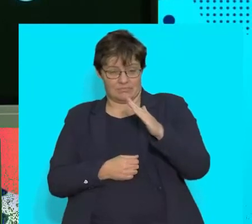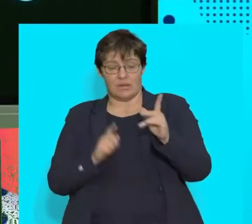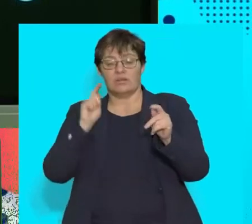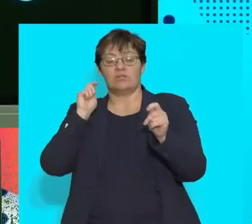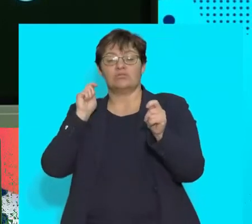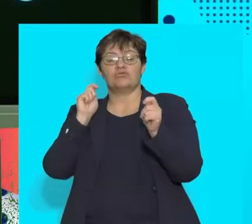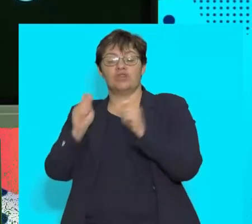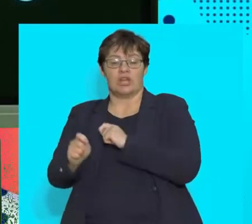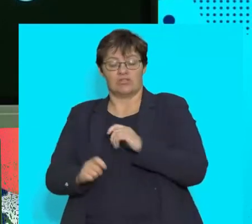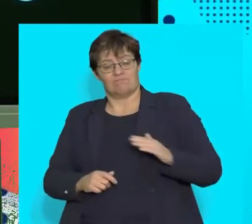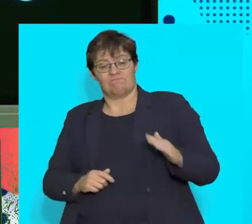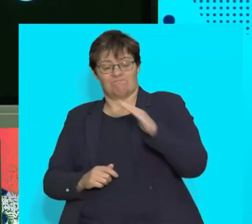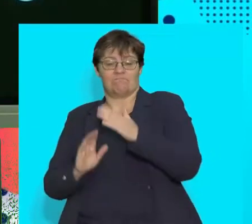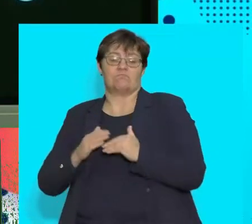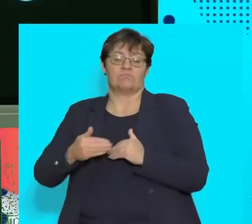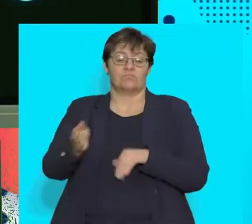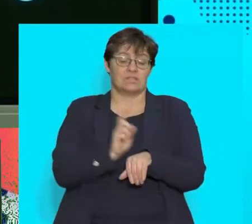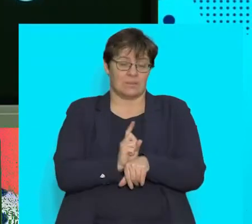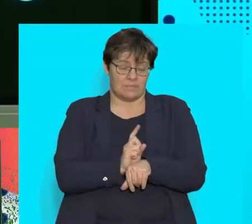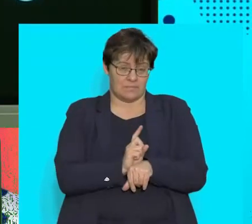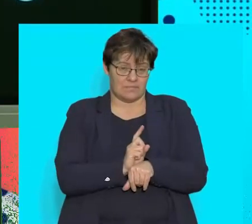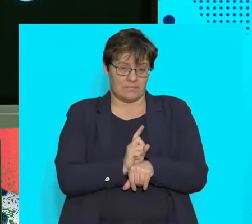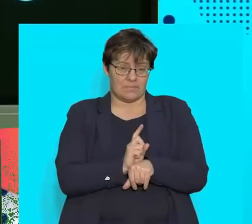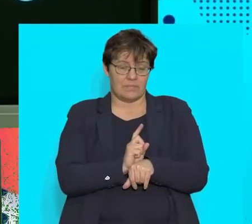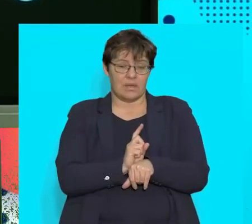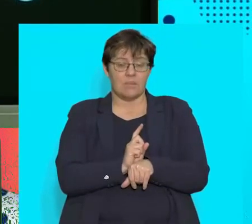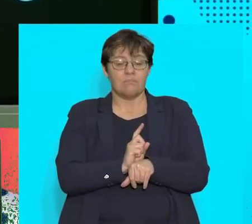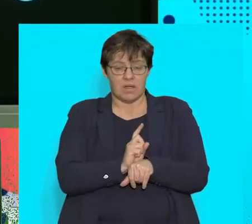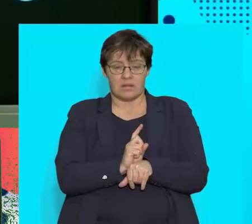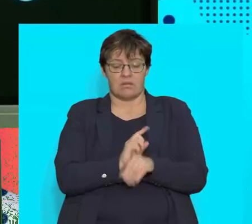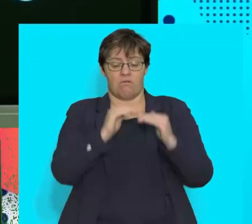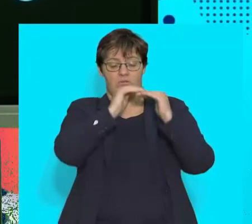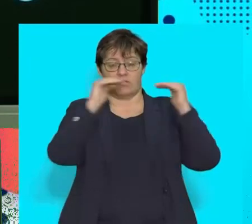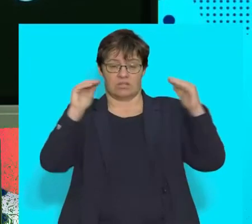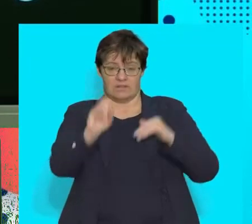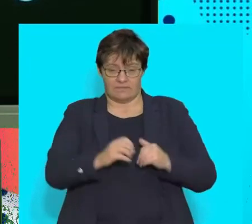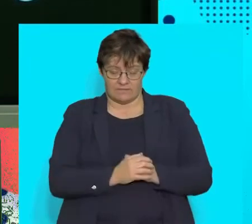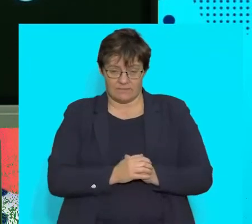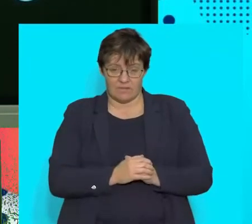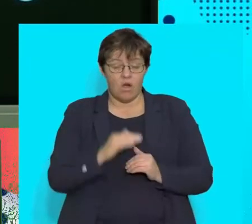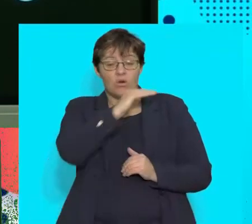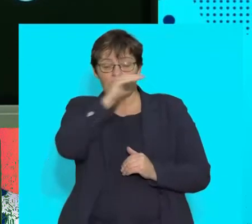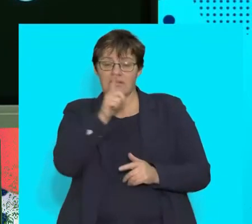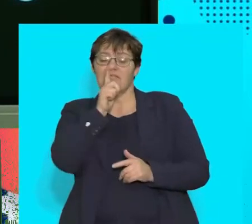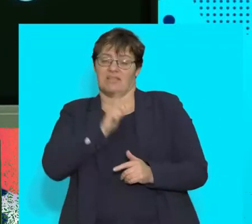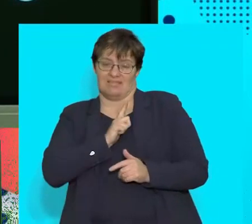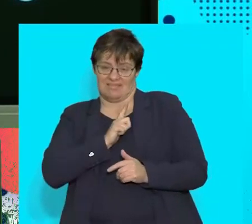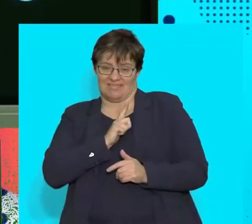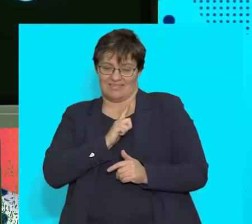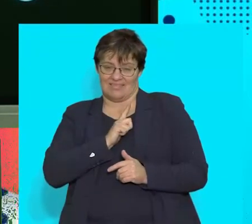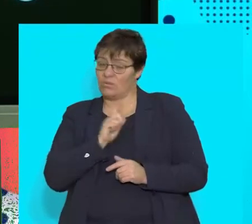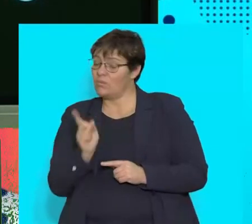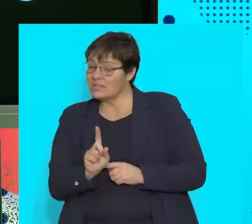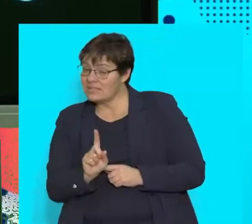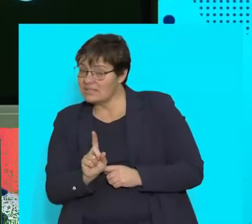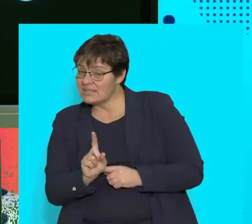of the steepness over time, and when it becomes horizontal. Horizontal is telling you something. In this case, it